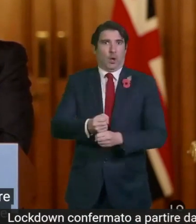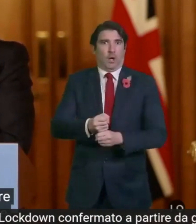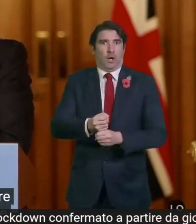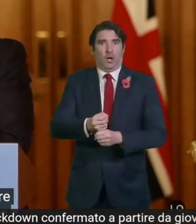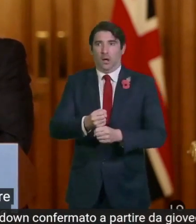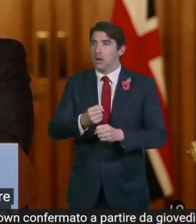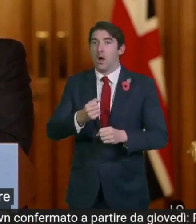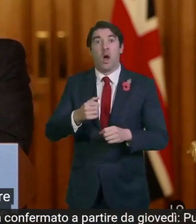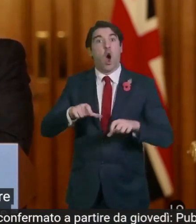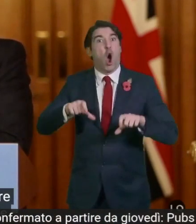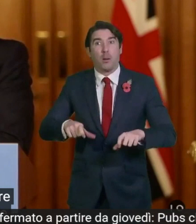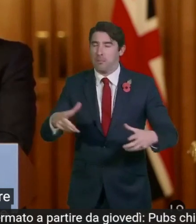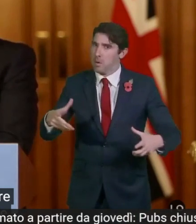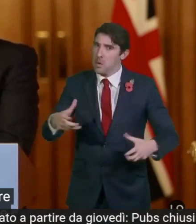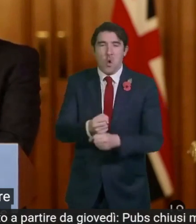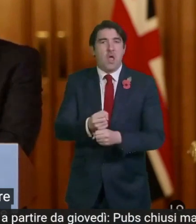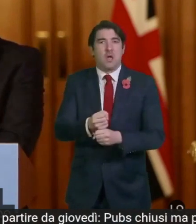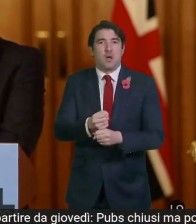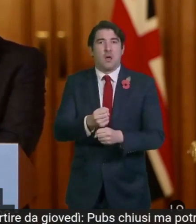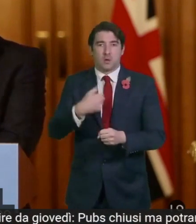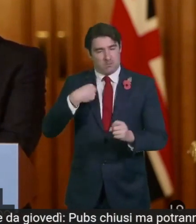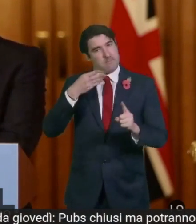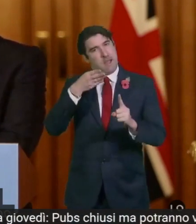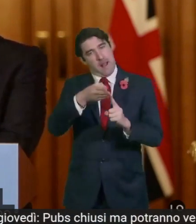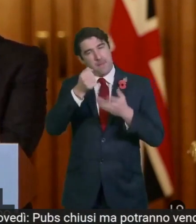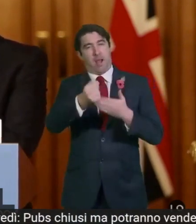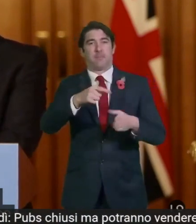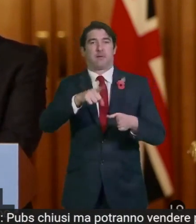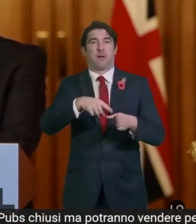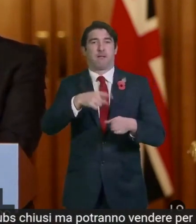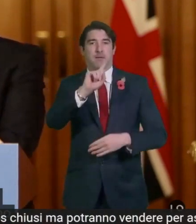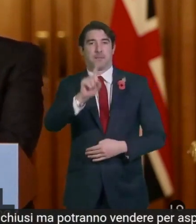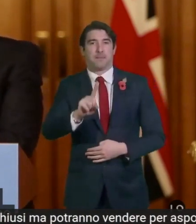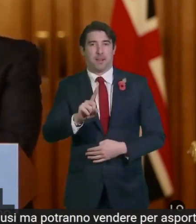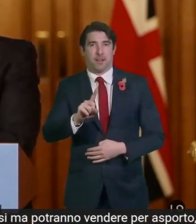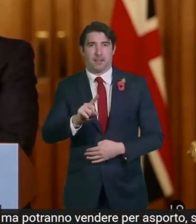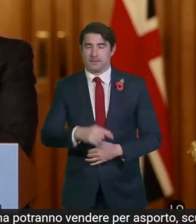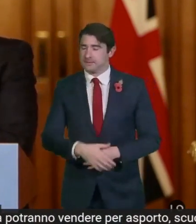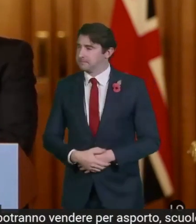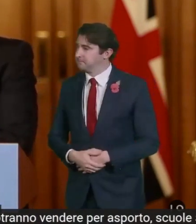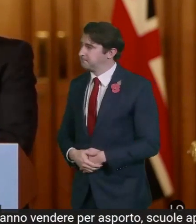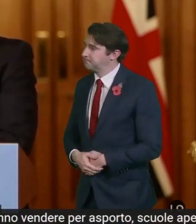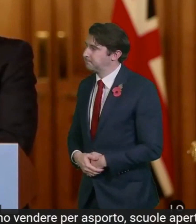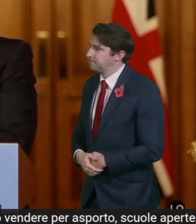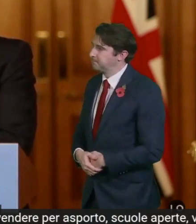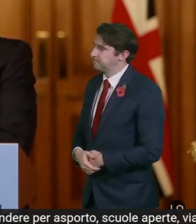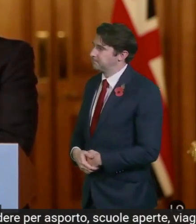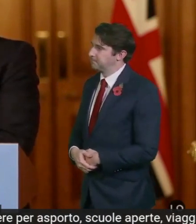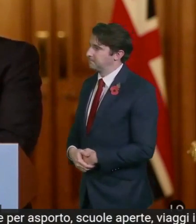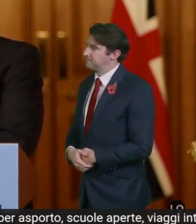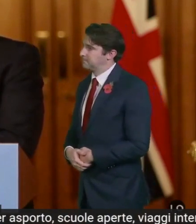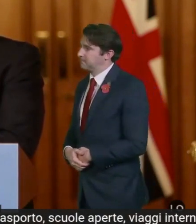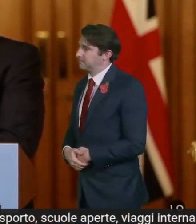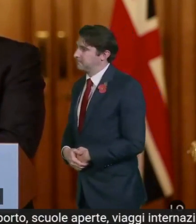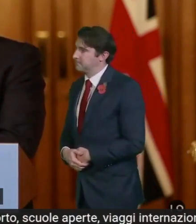country. I'm going to go now to, since that was obviously a question for me rather than for the scientists, I'm going to go to Laura Koonsberg of the BBC.